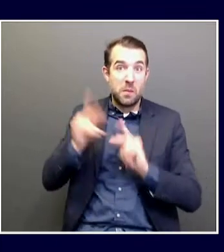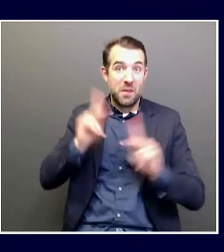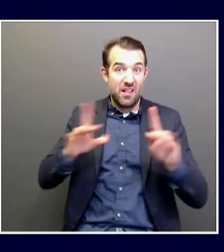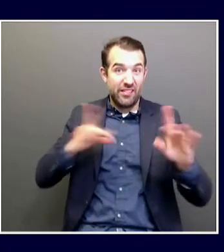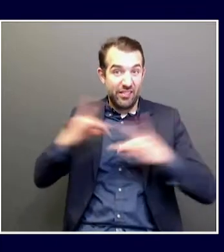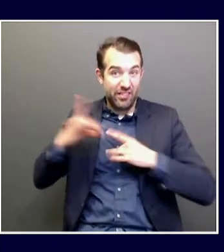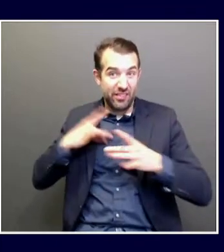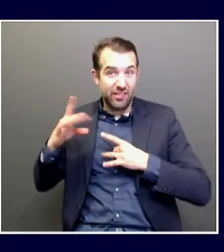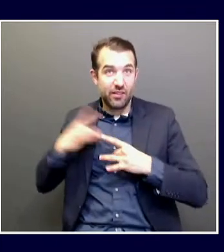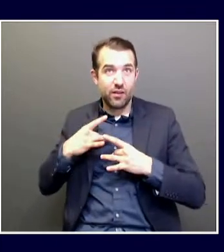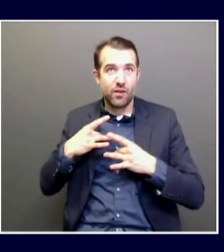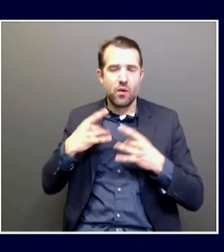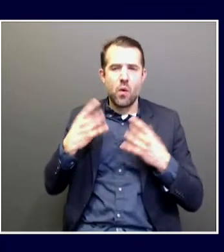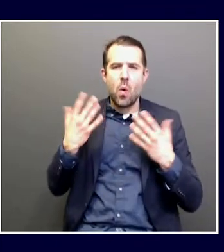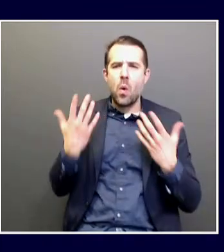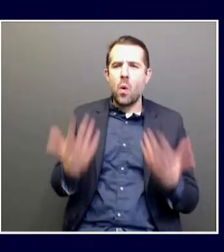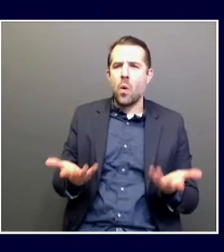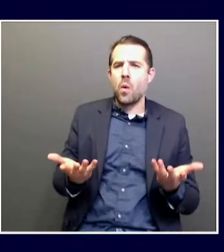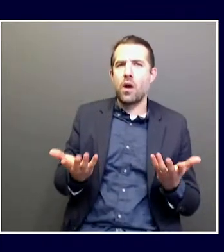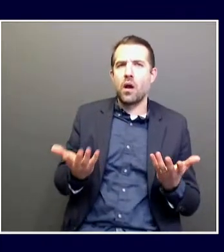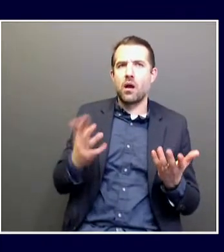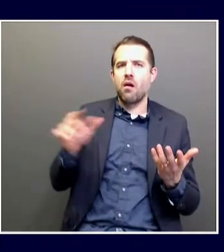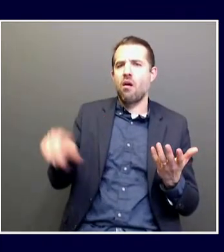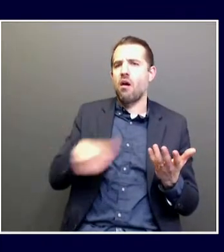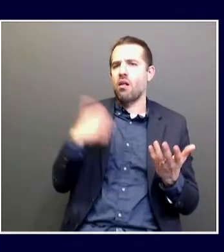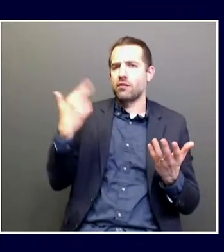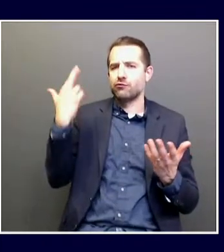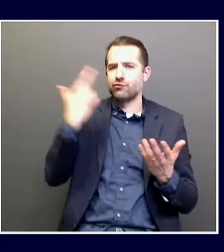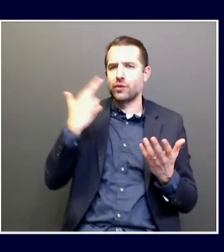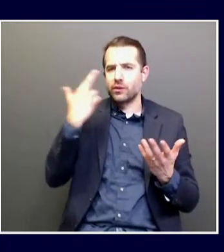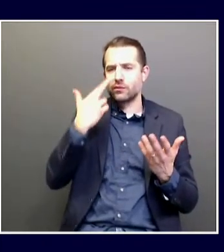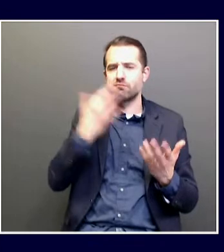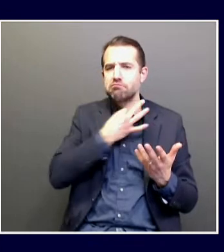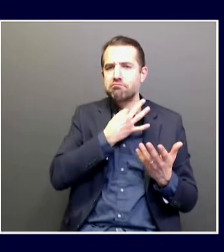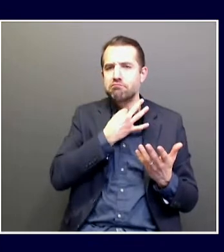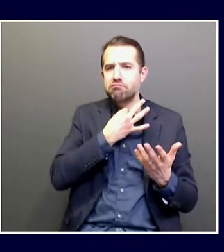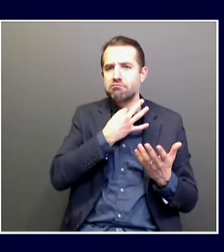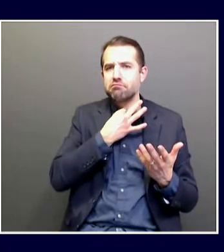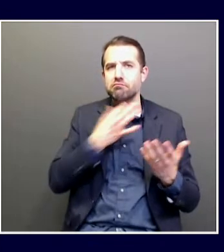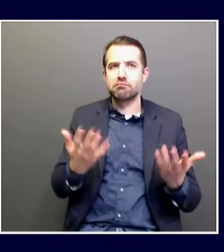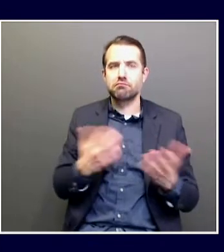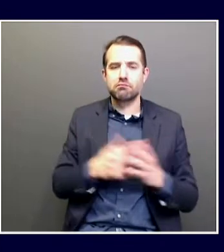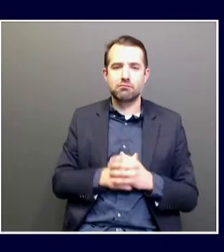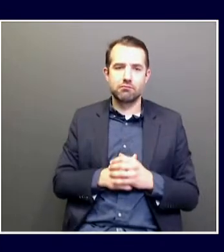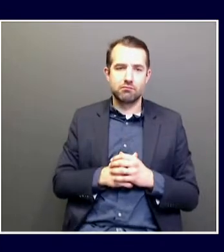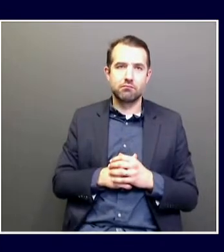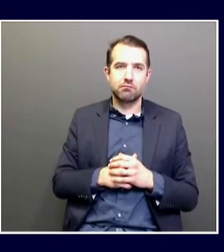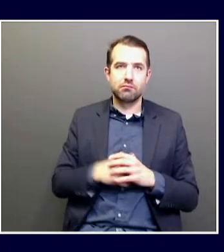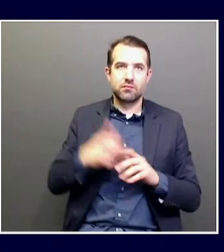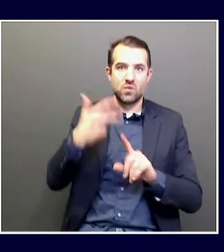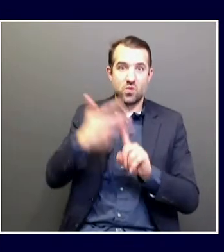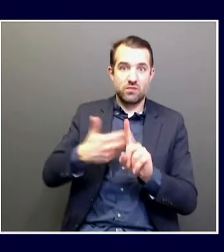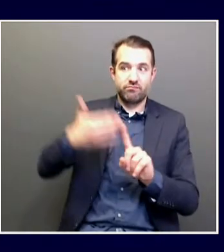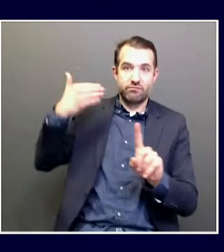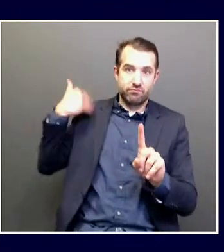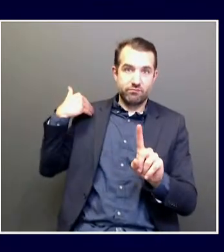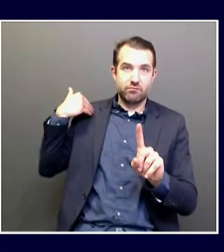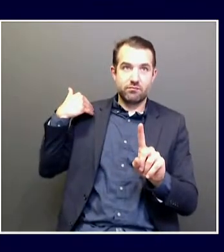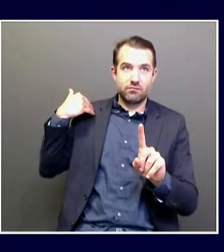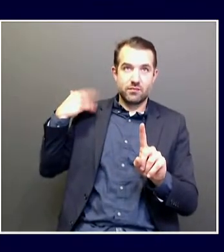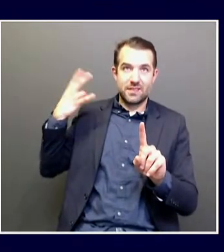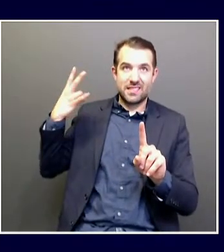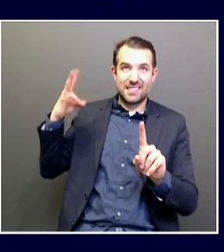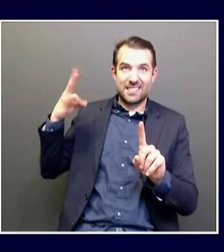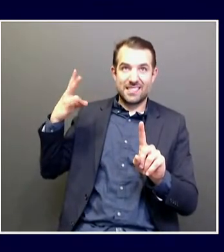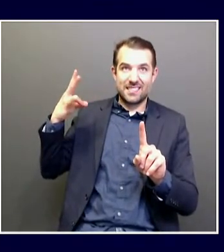in some cases? Or is there something else that you're seeing? I mean, the other thing I noticed too is that 3 months ago, we had only 17 people in their 40s had